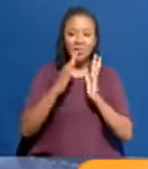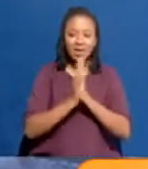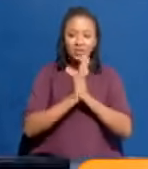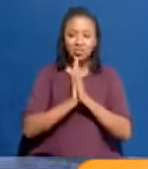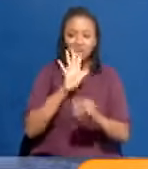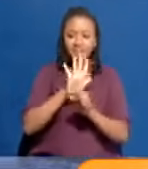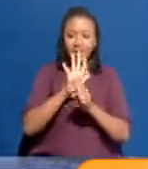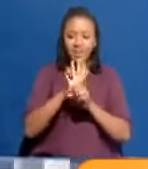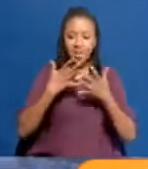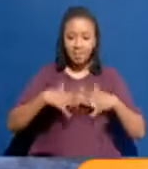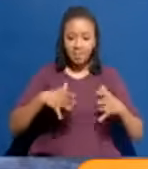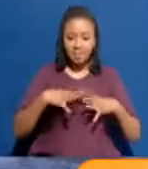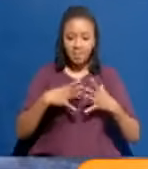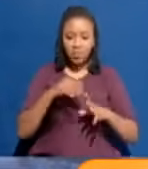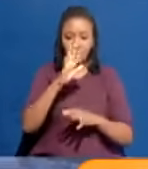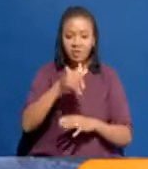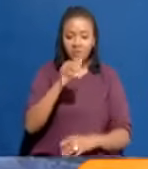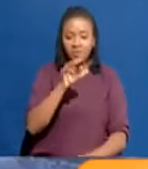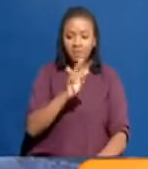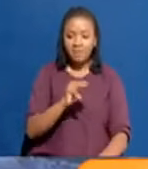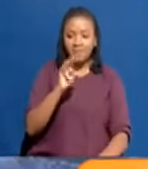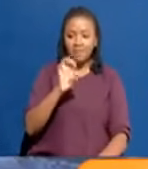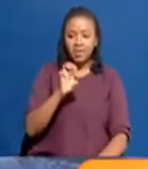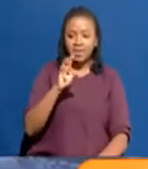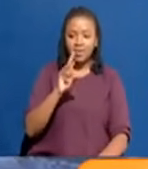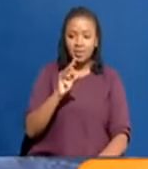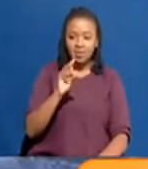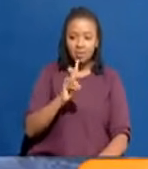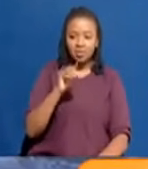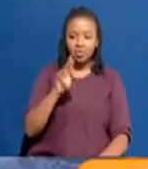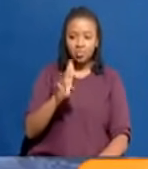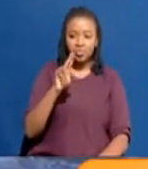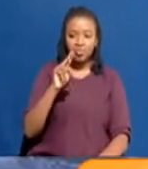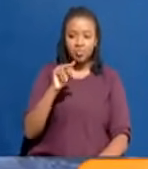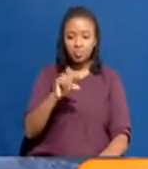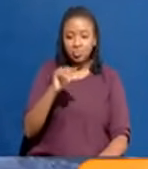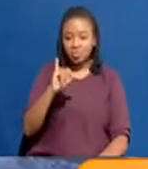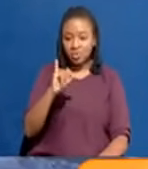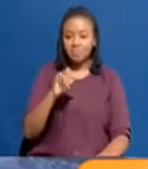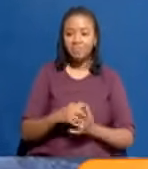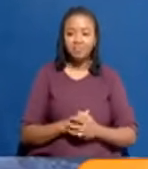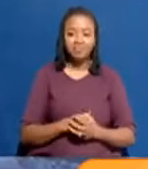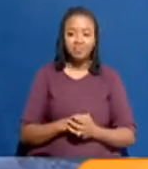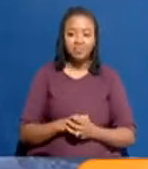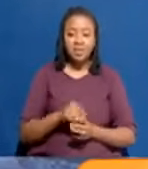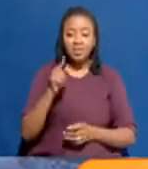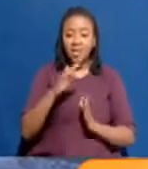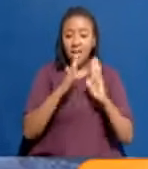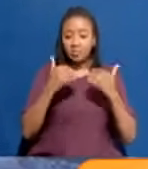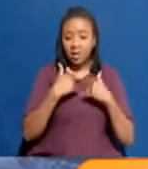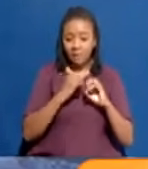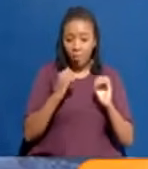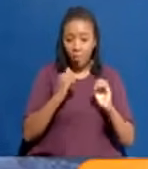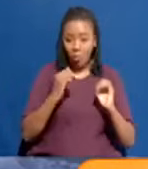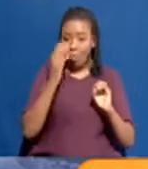Hundreds of residents from Medung'i in Narok North were rendered homeless following the second week of evictions from the vast